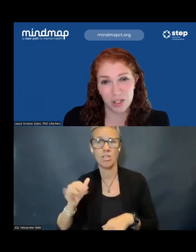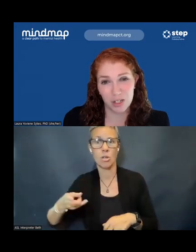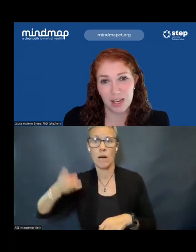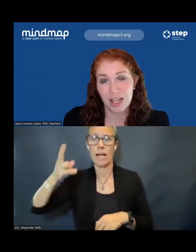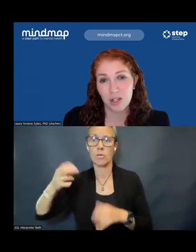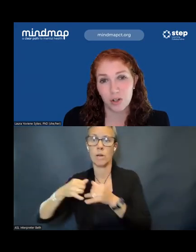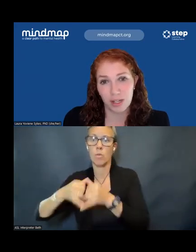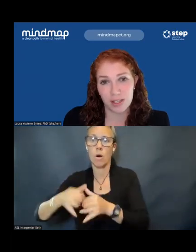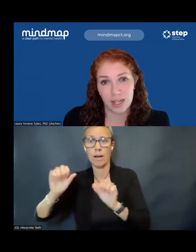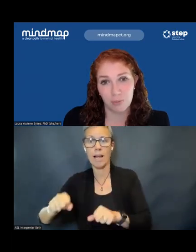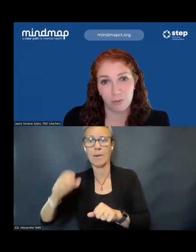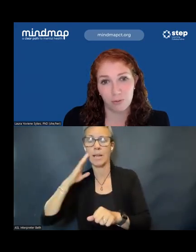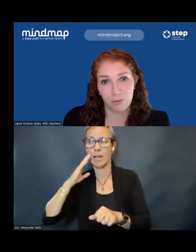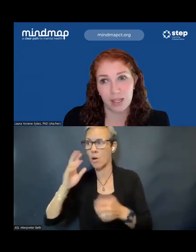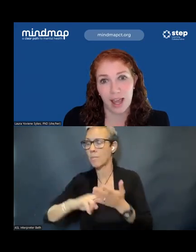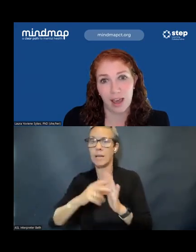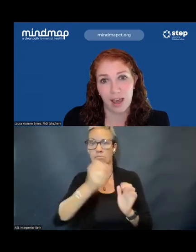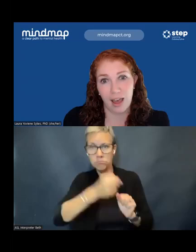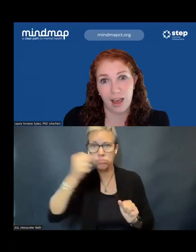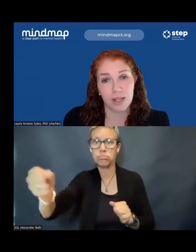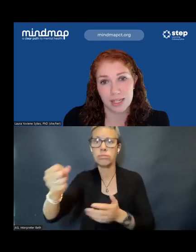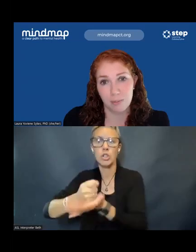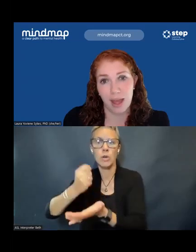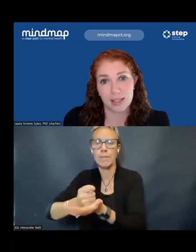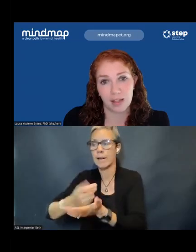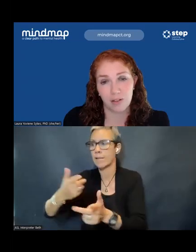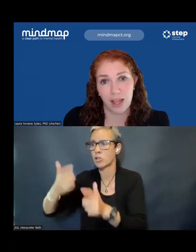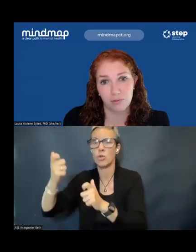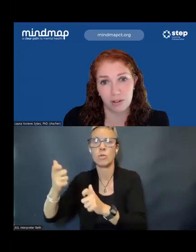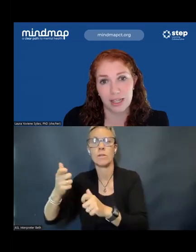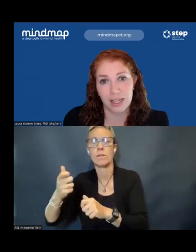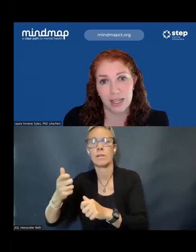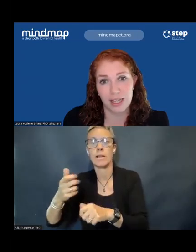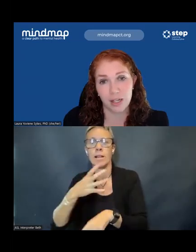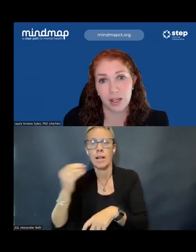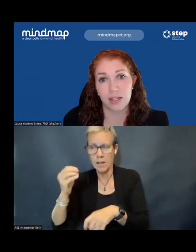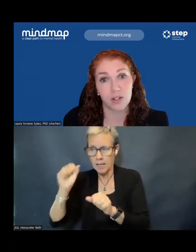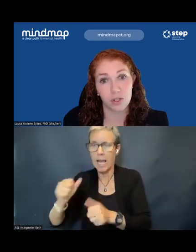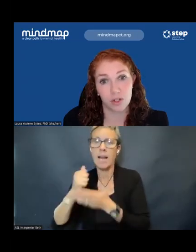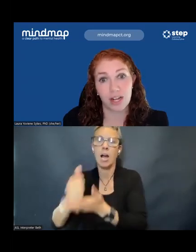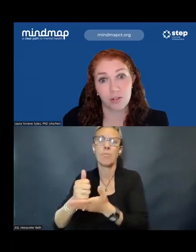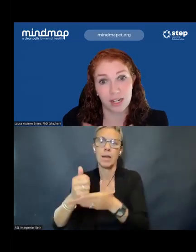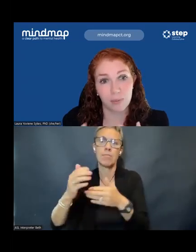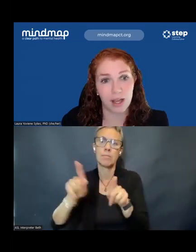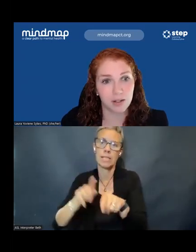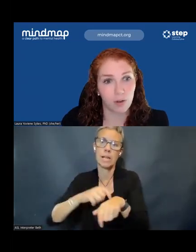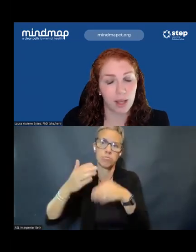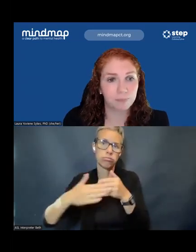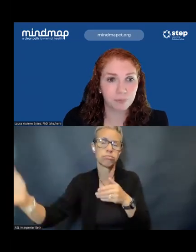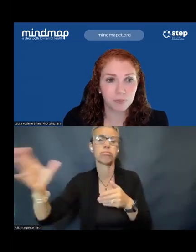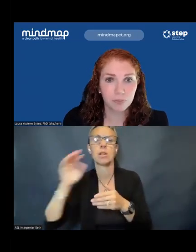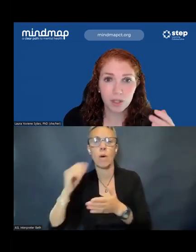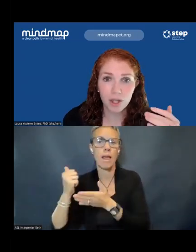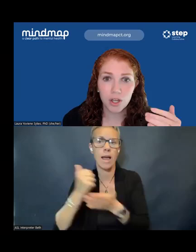into treatment during this time frame can have robust impacts down the line and really impact individuals' trajectory in a positive